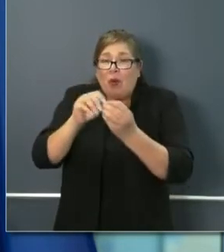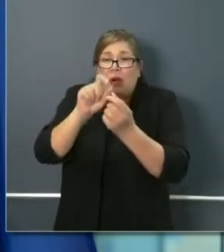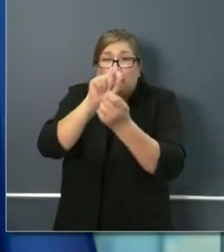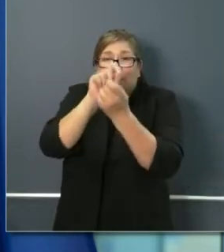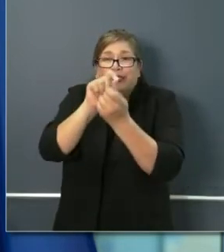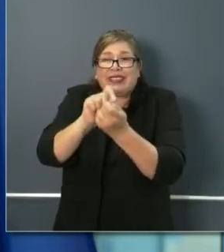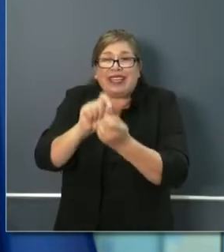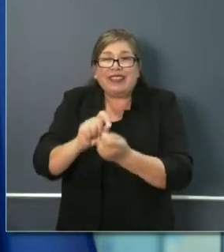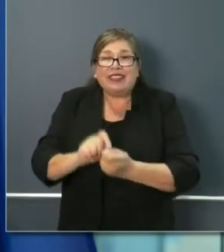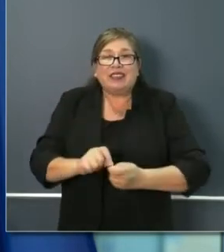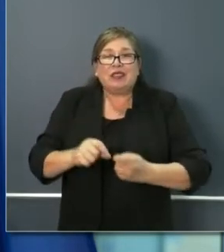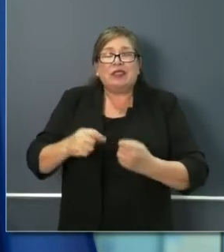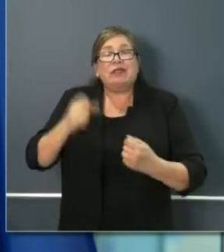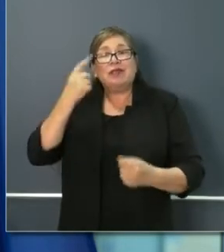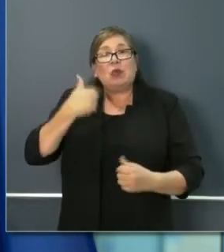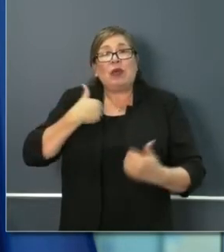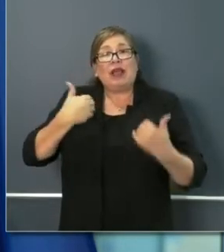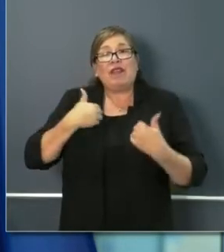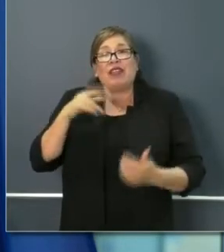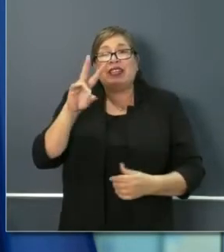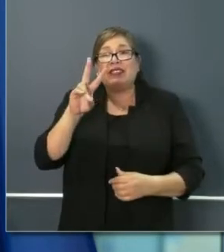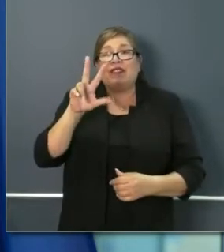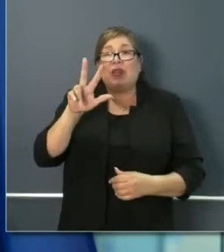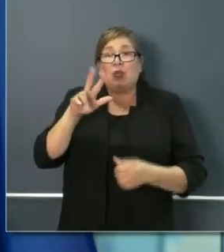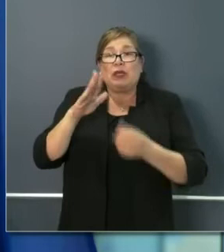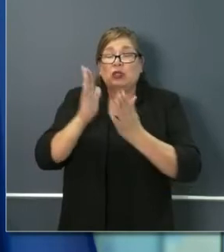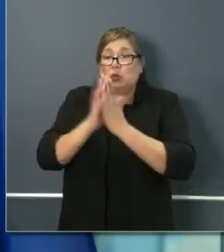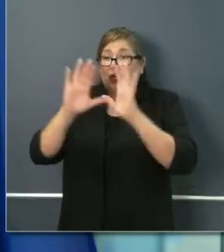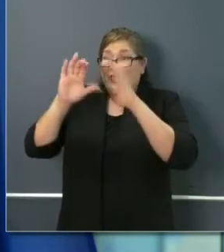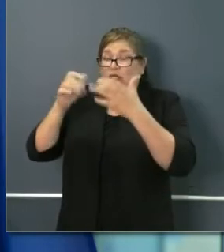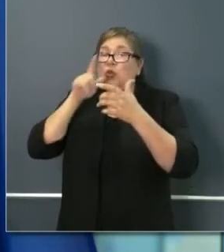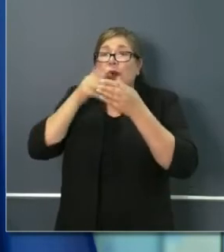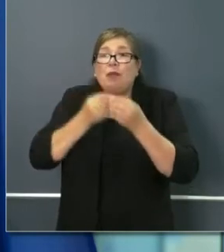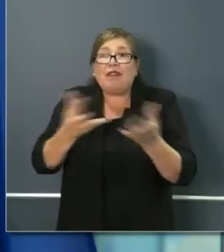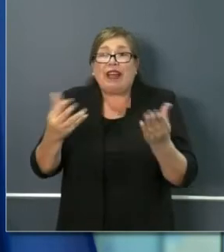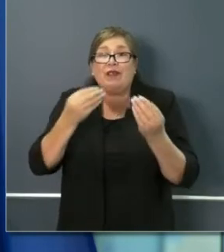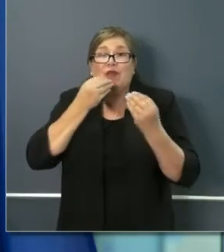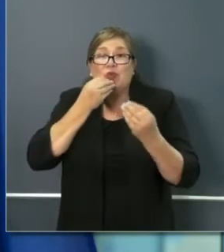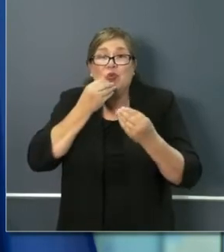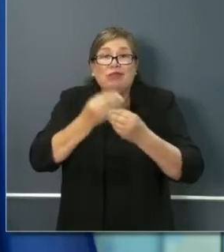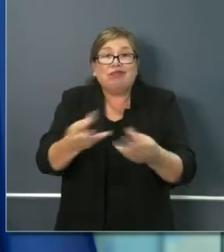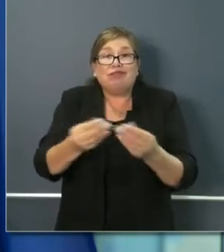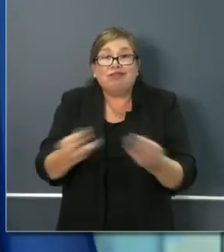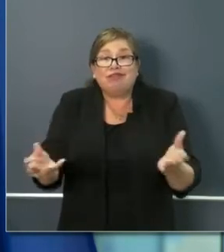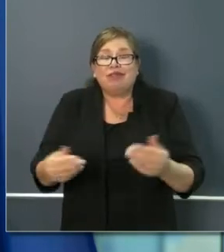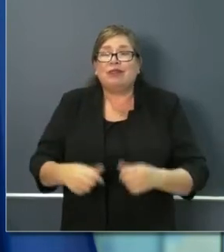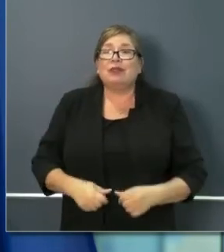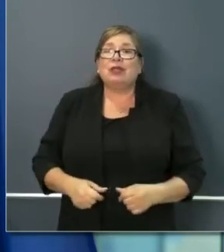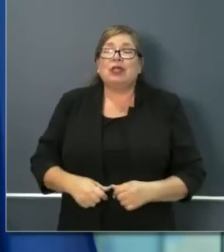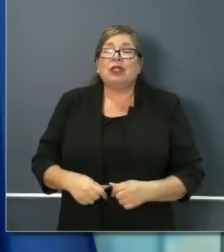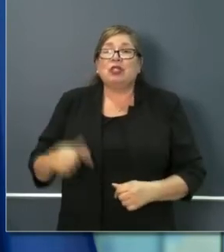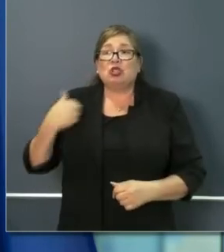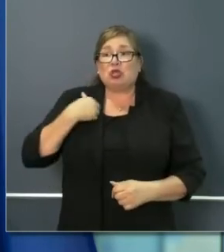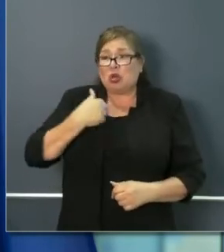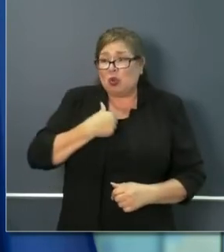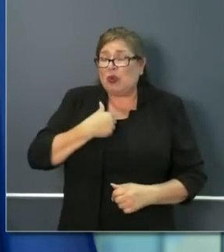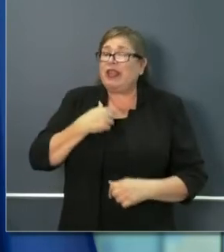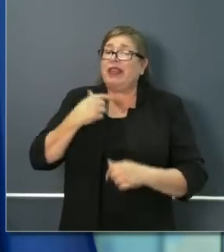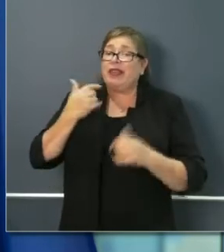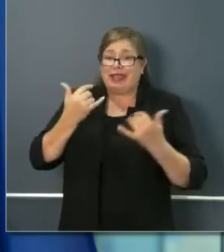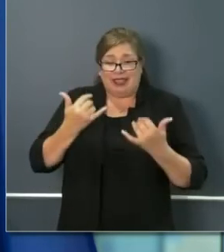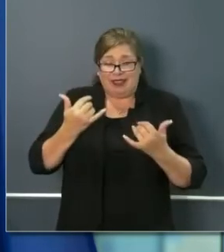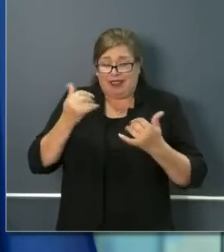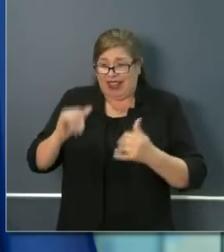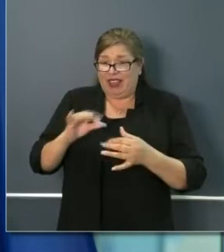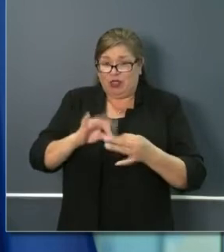can be precise in that respect, that are providing congregate meals. We are working in real time on best practices in distance learning. And by the